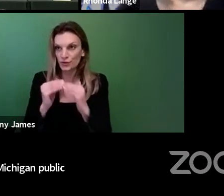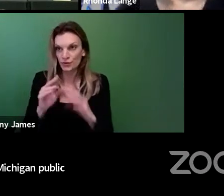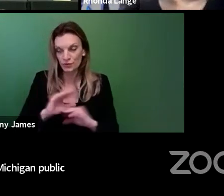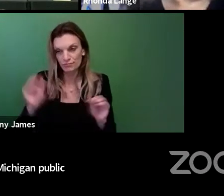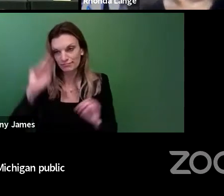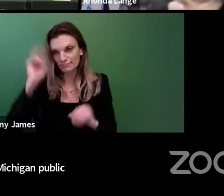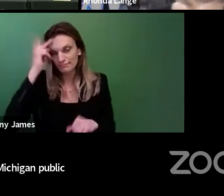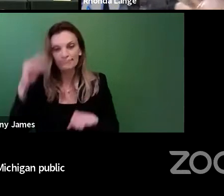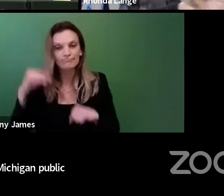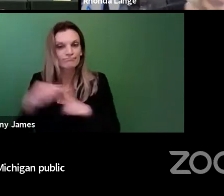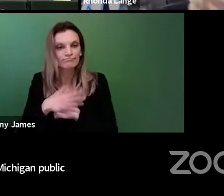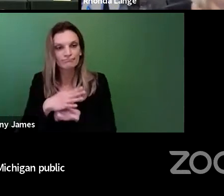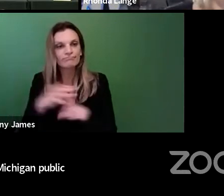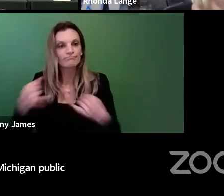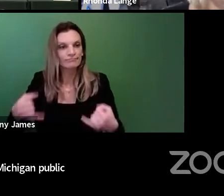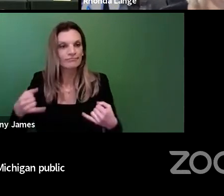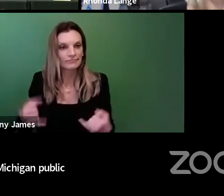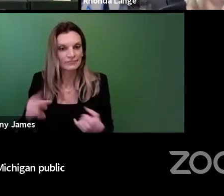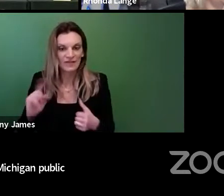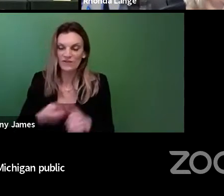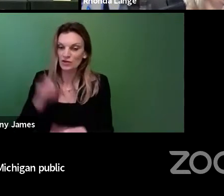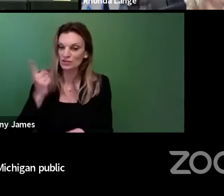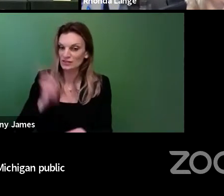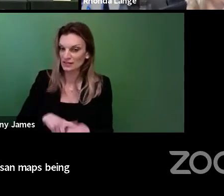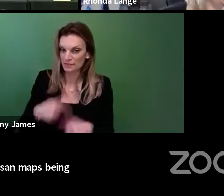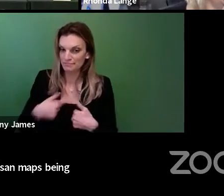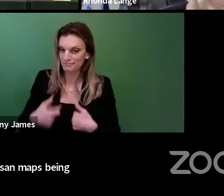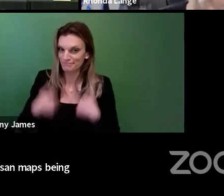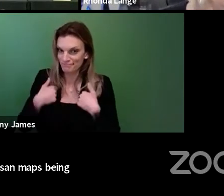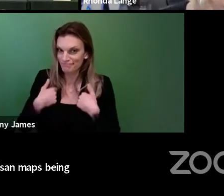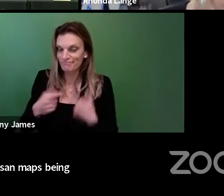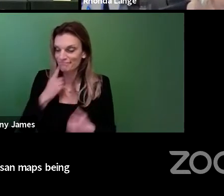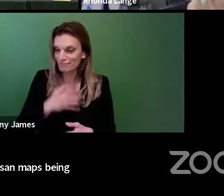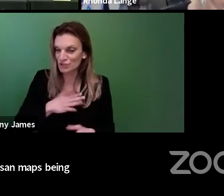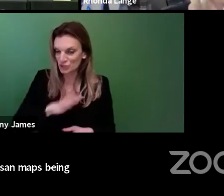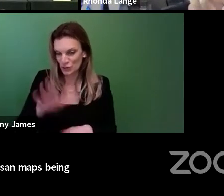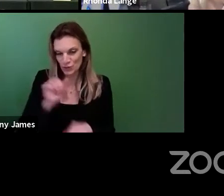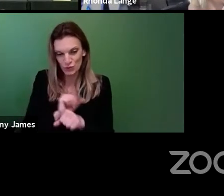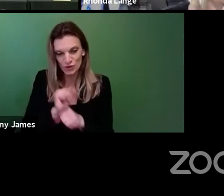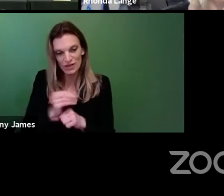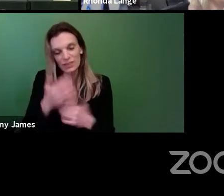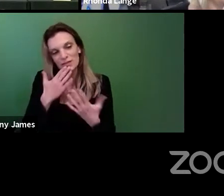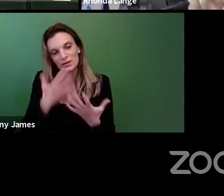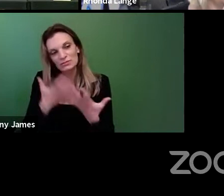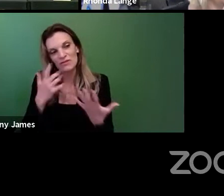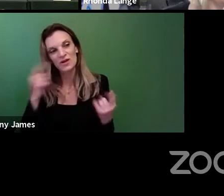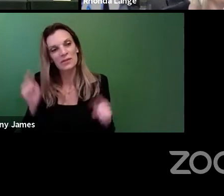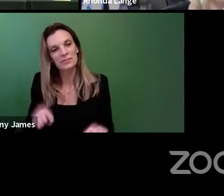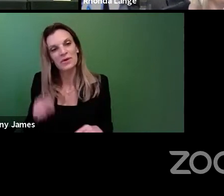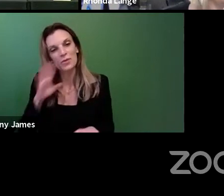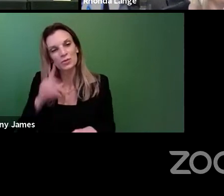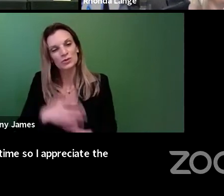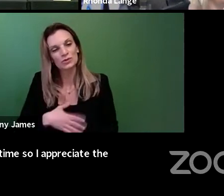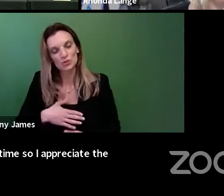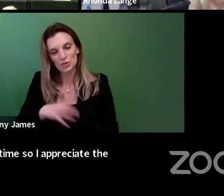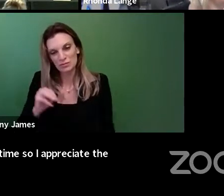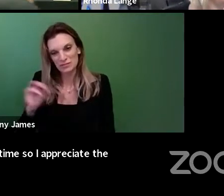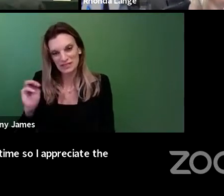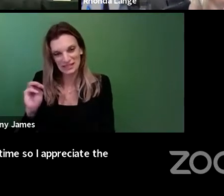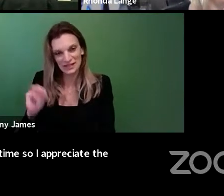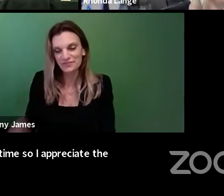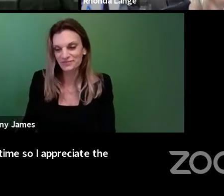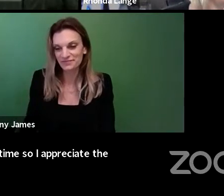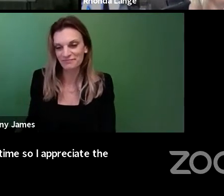nonpartisan maps being drawn for the first time in my voting lifetime. So I appreciate the work that you do and thank you for coming. I hope you enjoy Muskegon. Thank you so